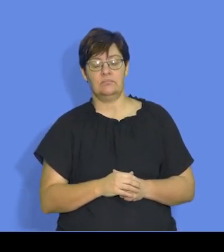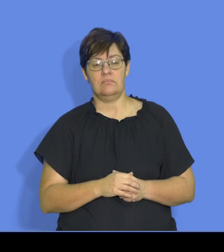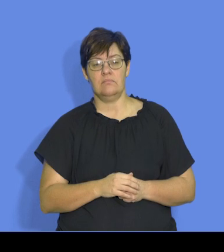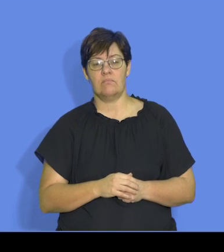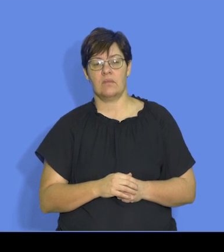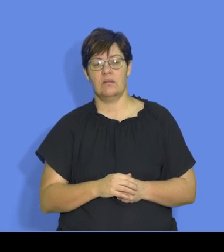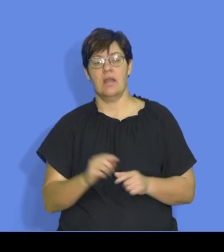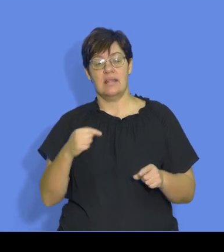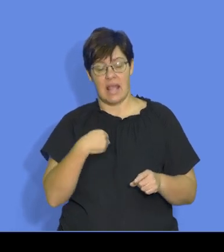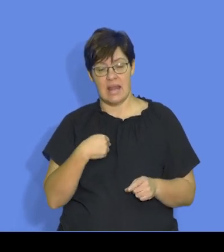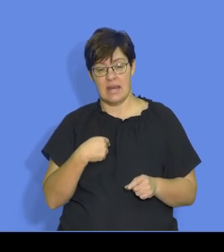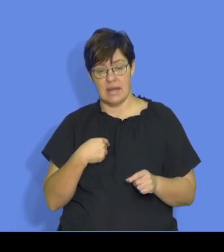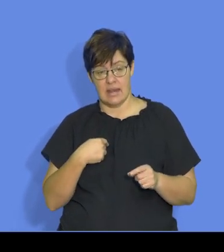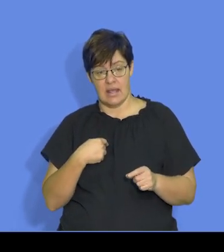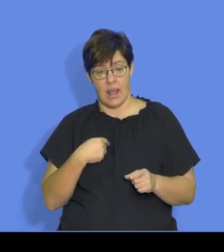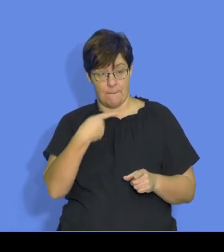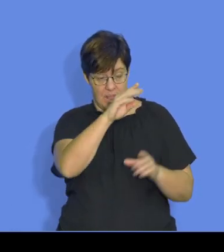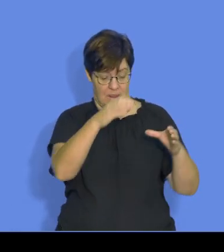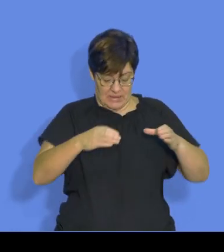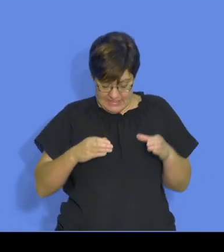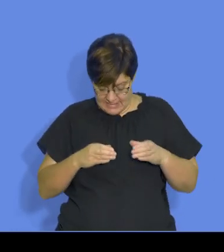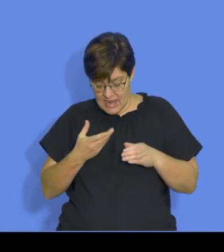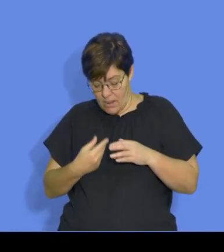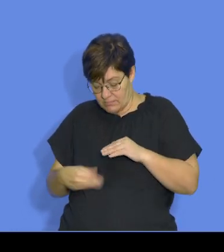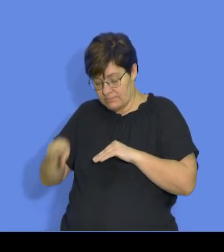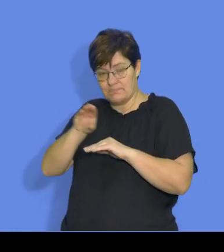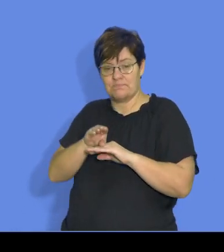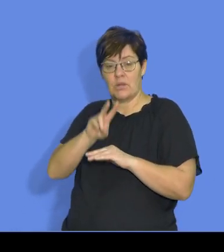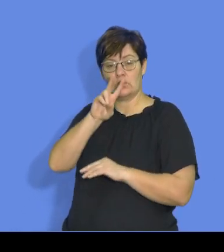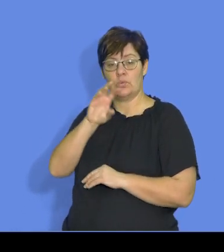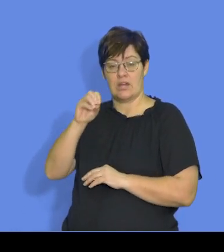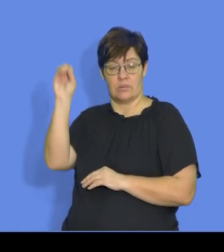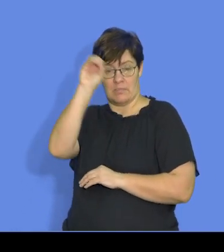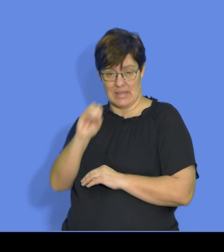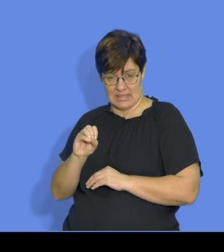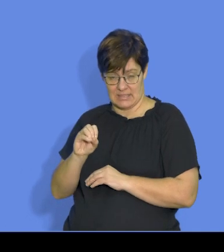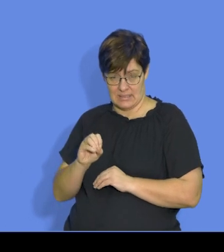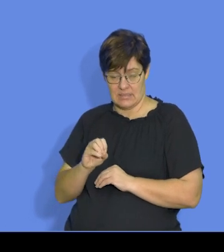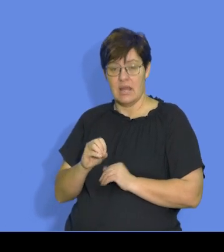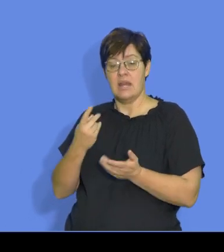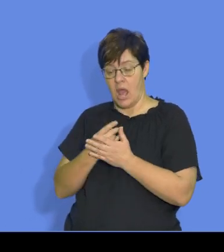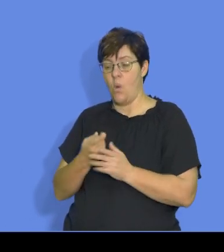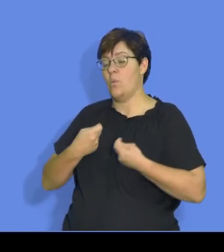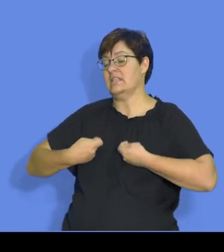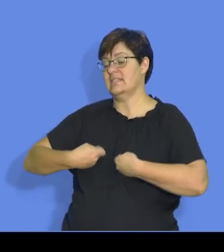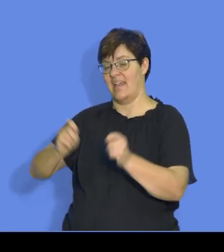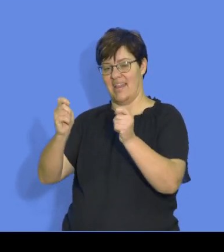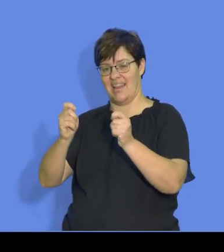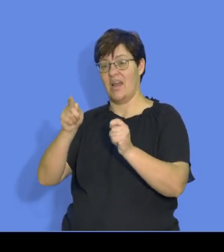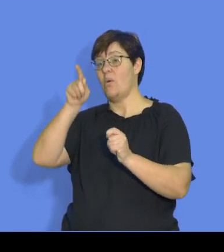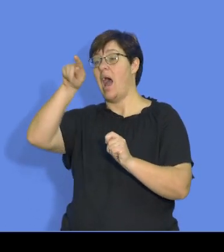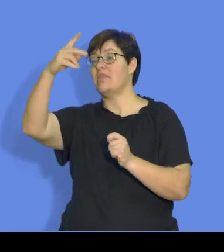we marked up those goods by 200%. That was our markup policy. And we sold those goods